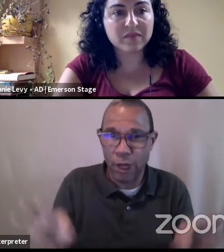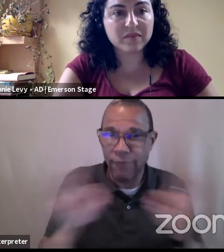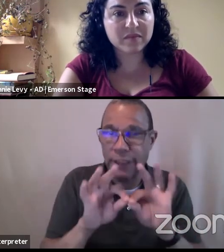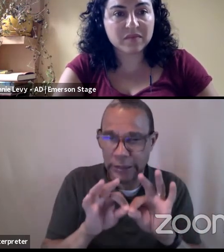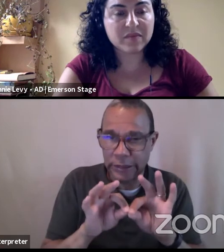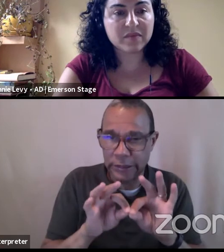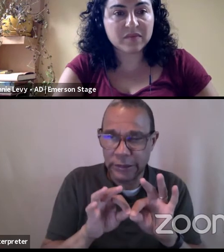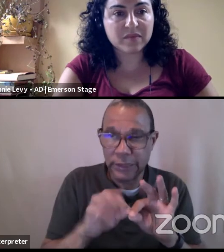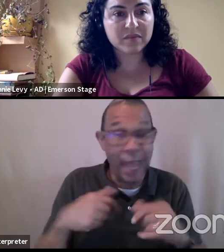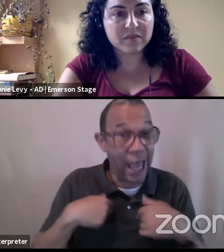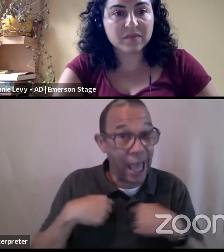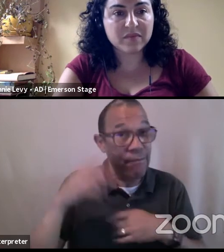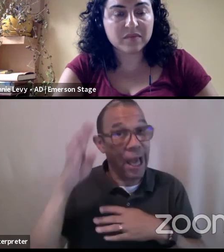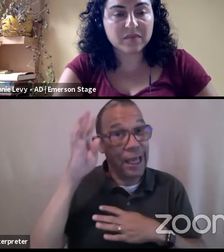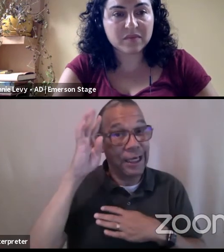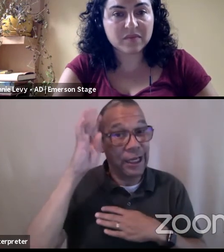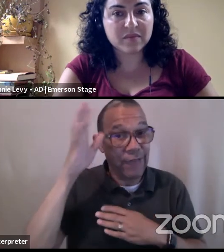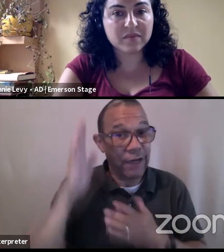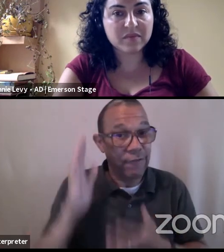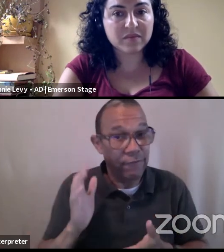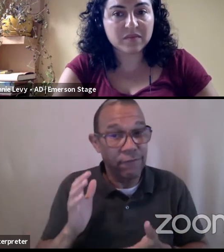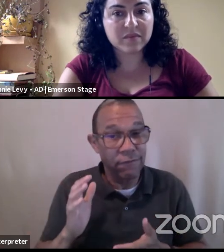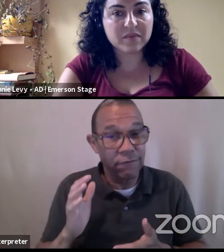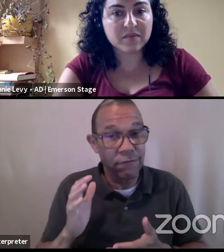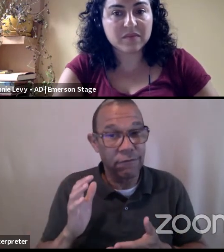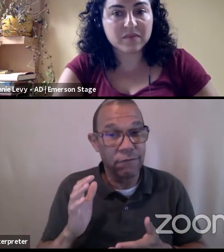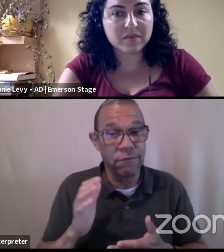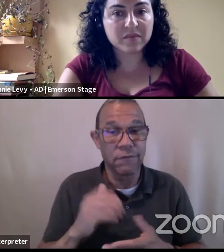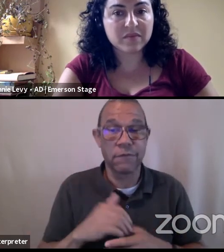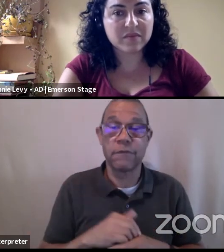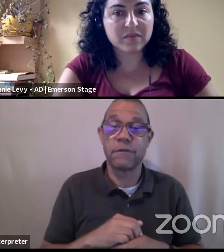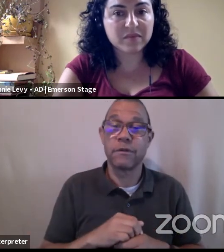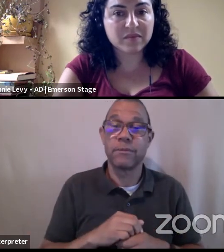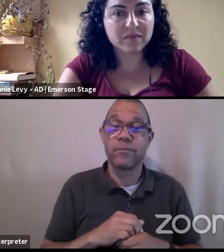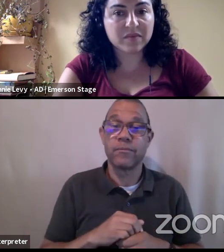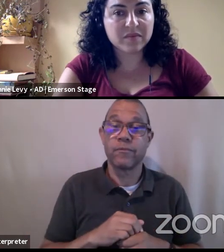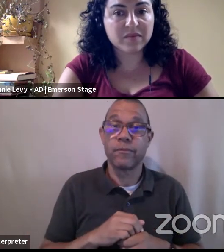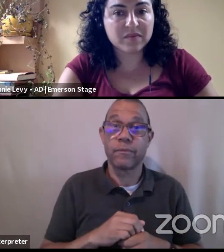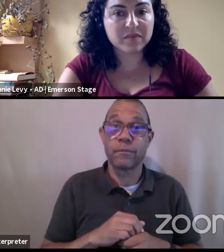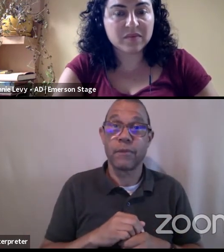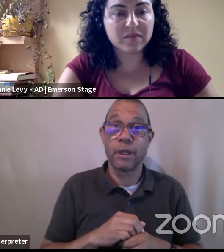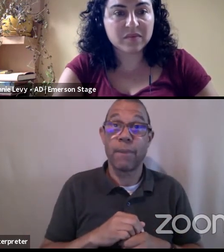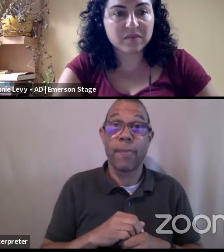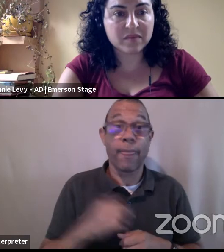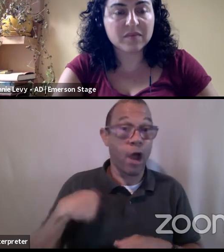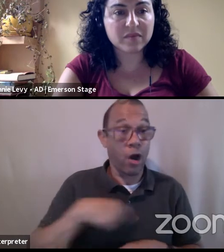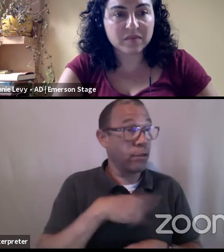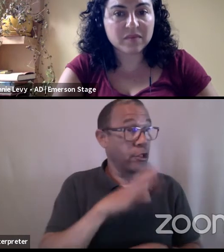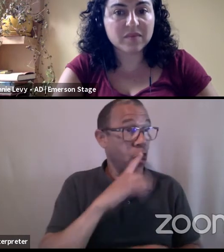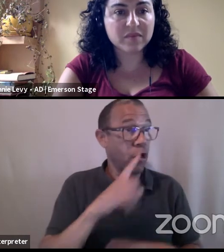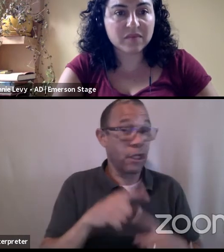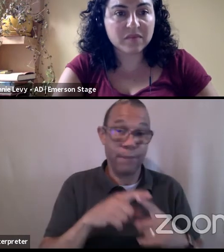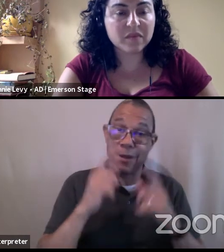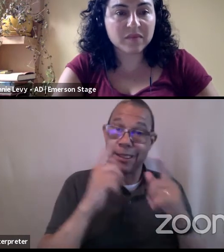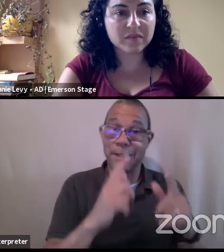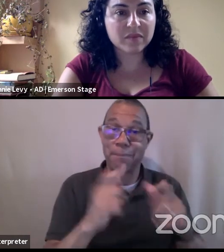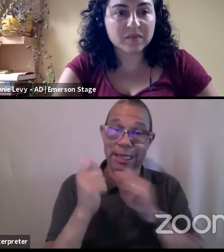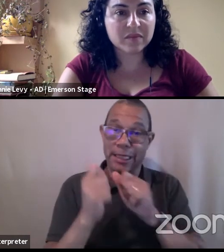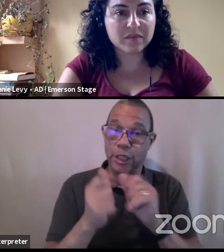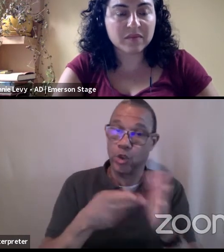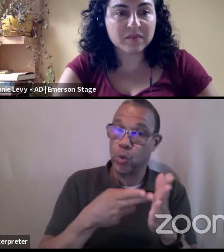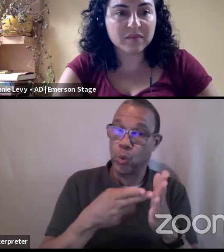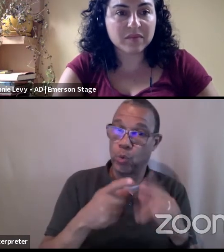uh, are we speaking the, uh, immediate truth, uh, to the audience? We